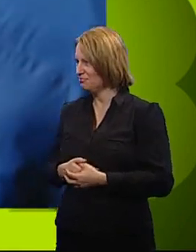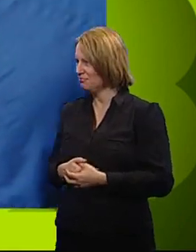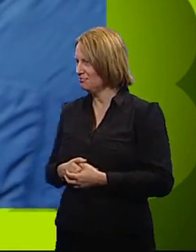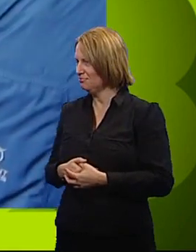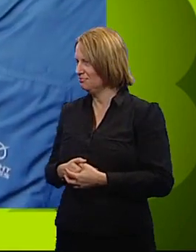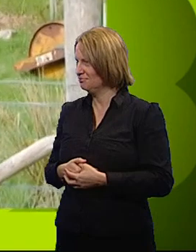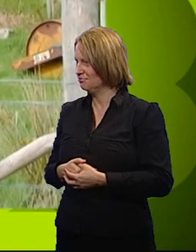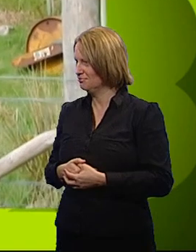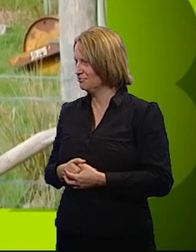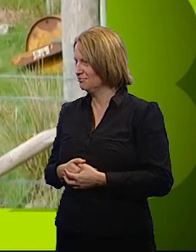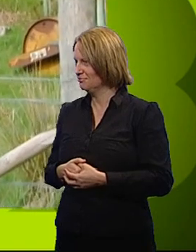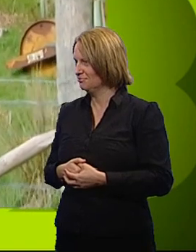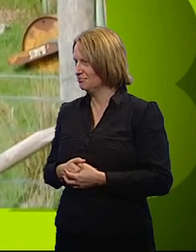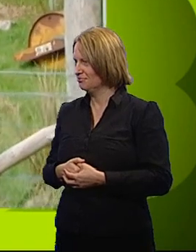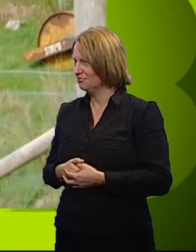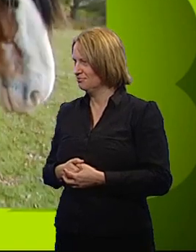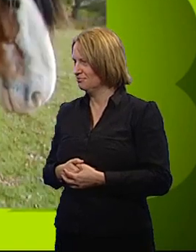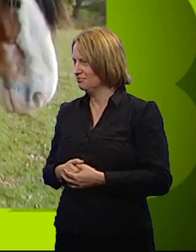Got some